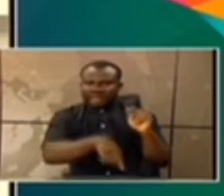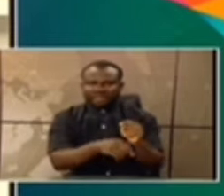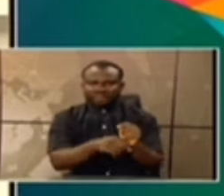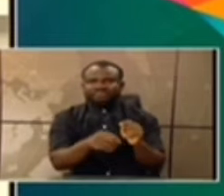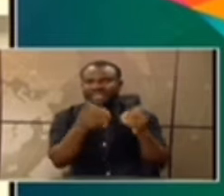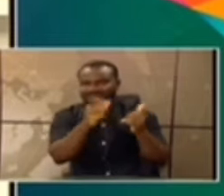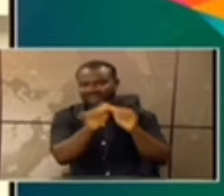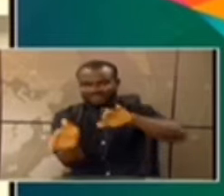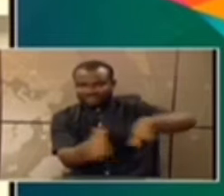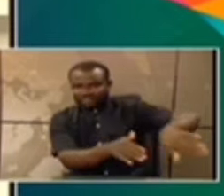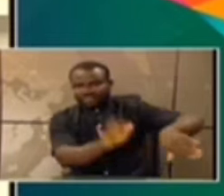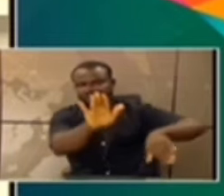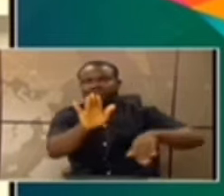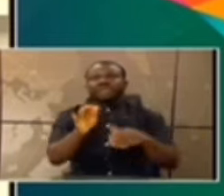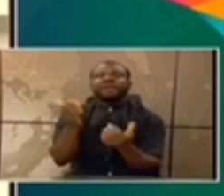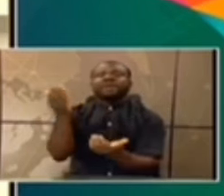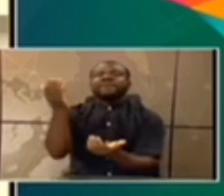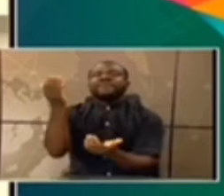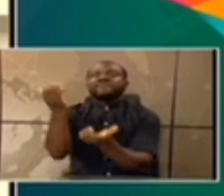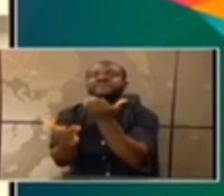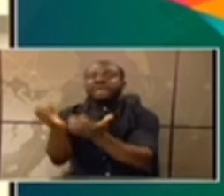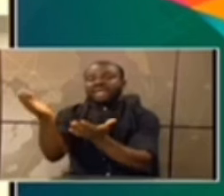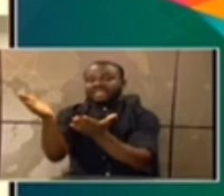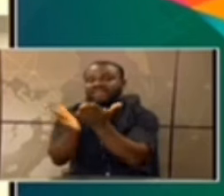Service commander whatever madam ye careful